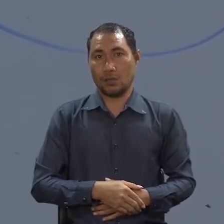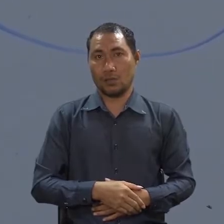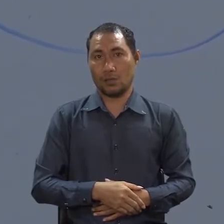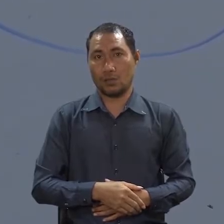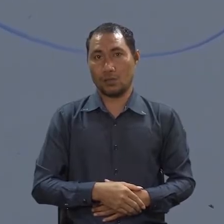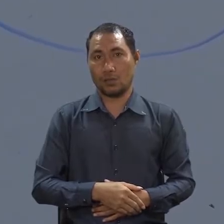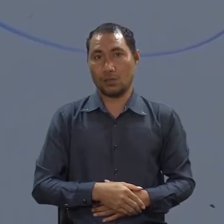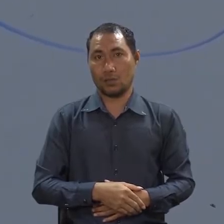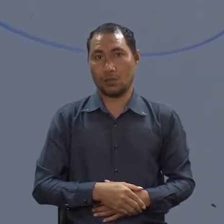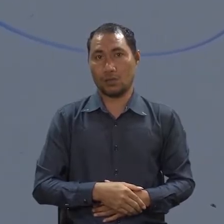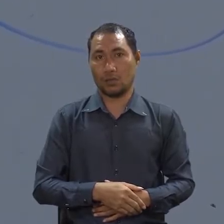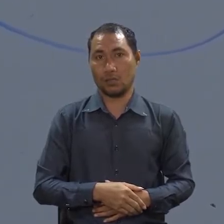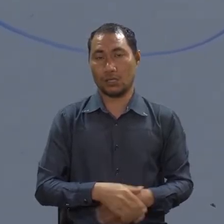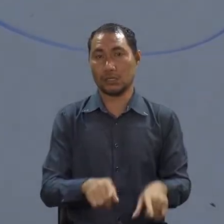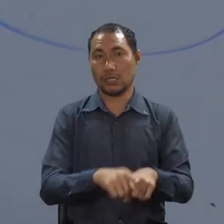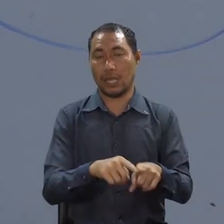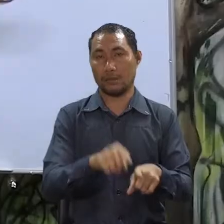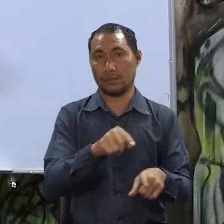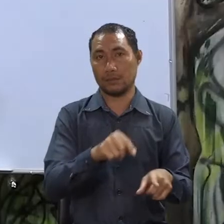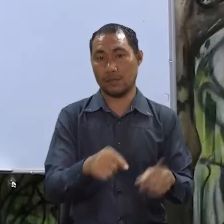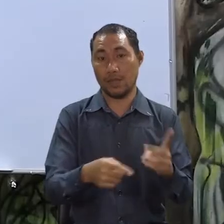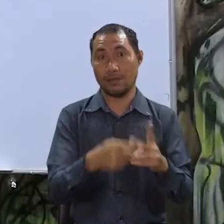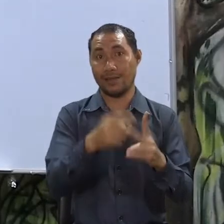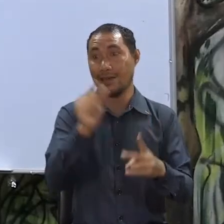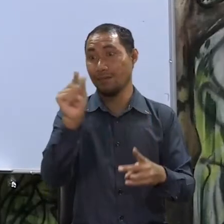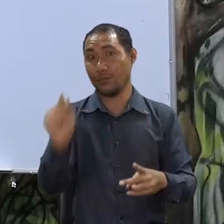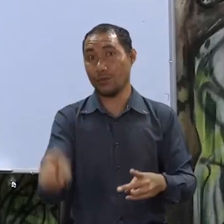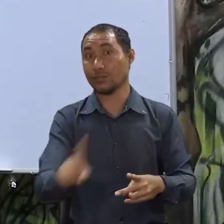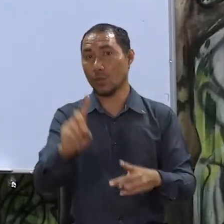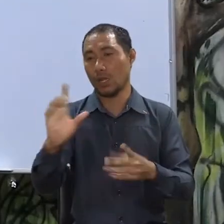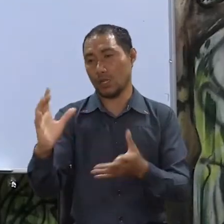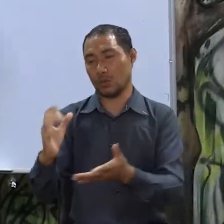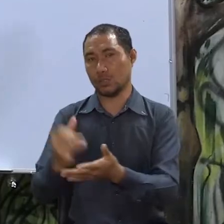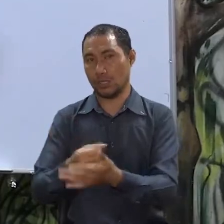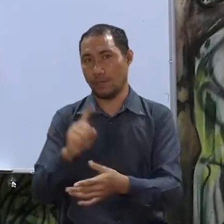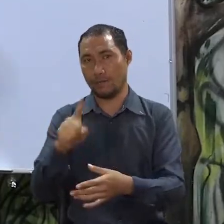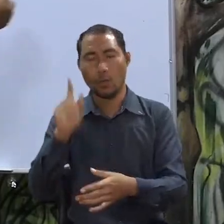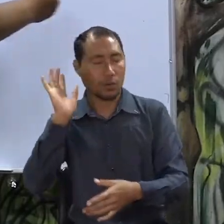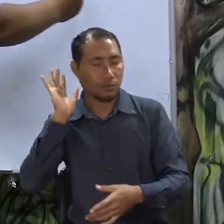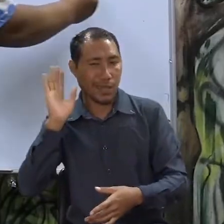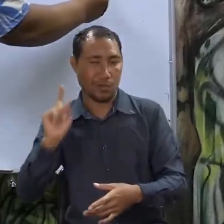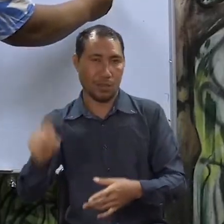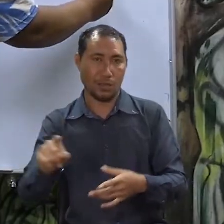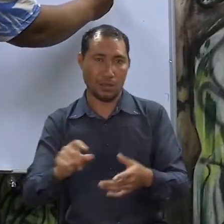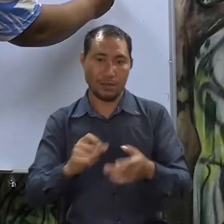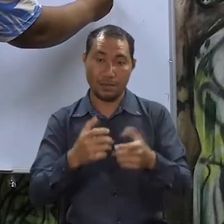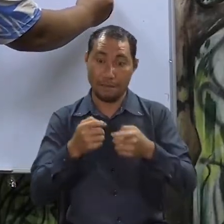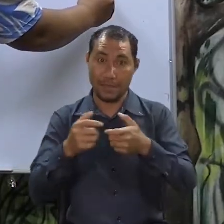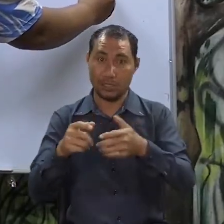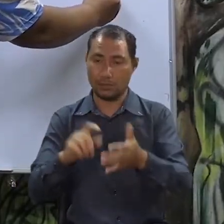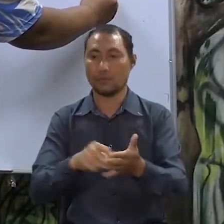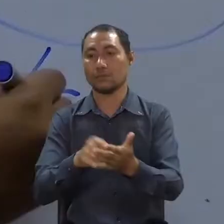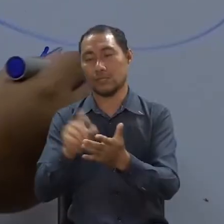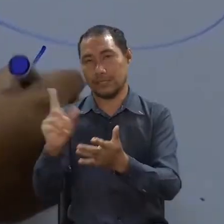and the person that is receiving or hearing the message that you are sending.